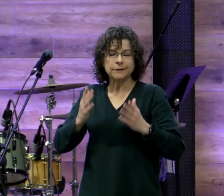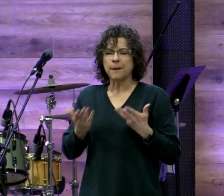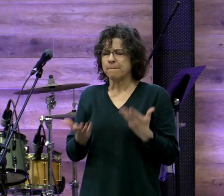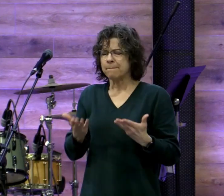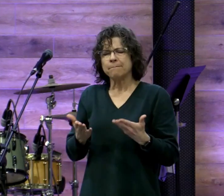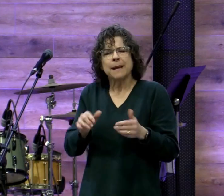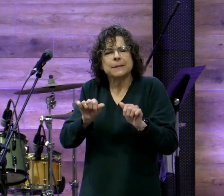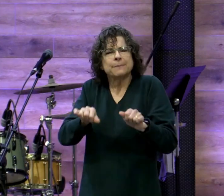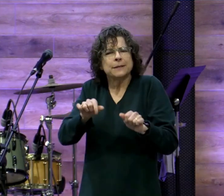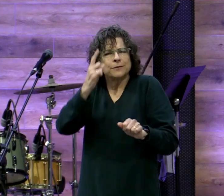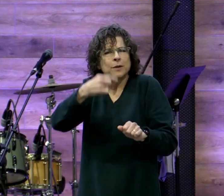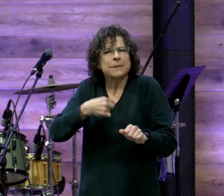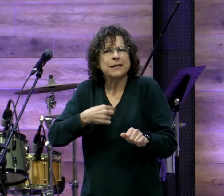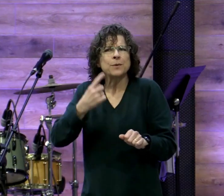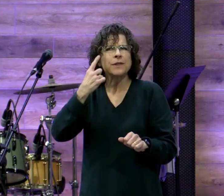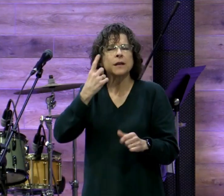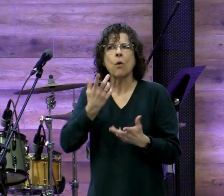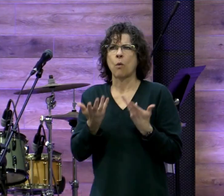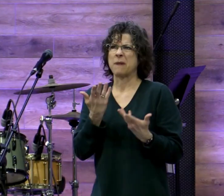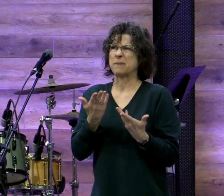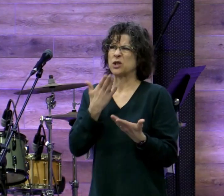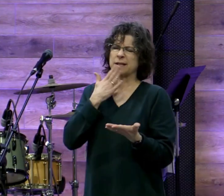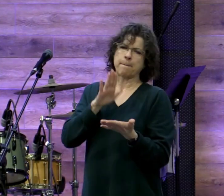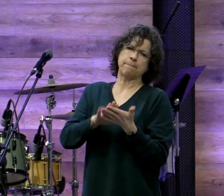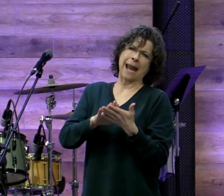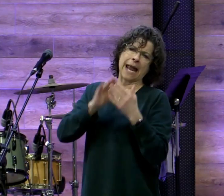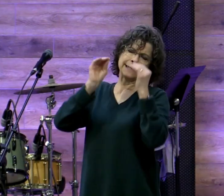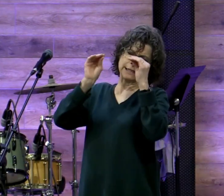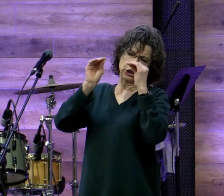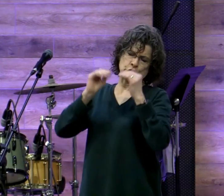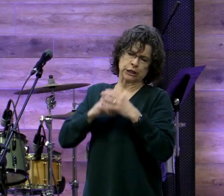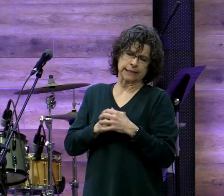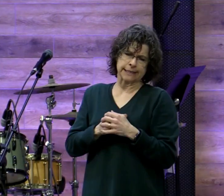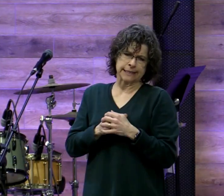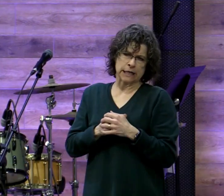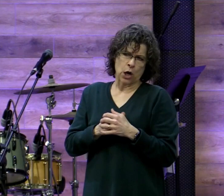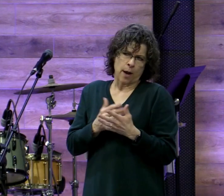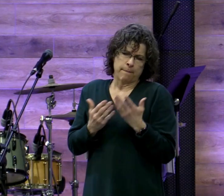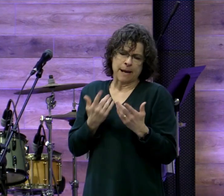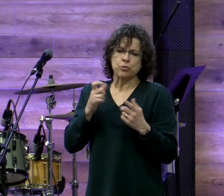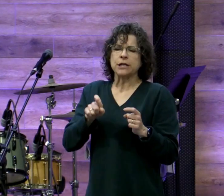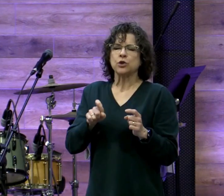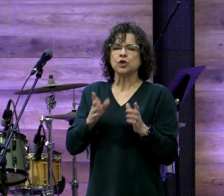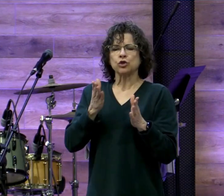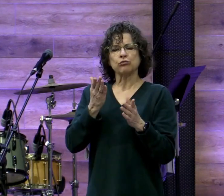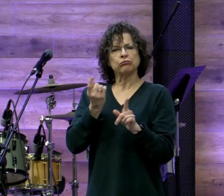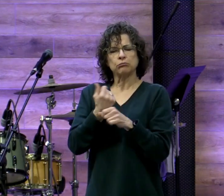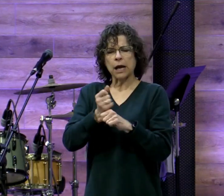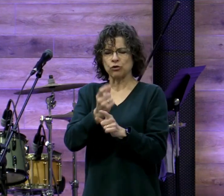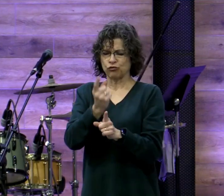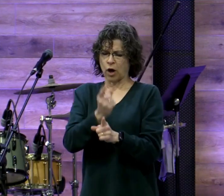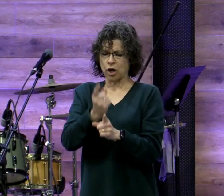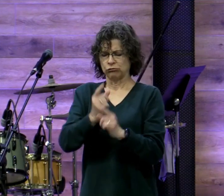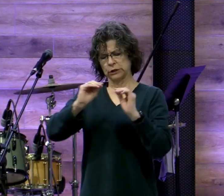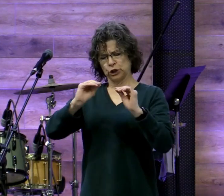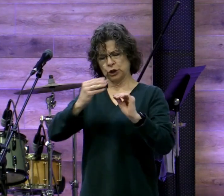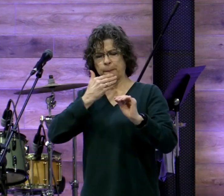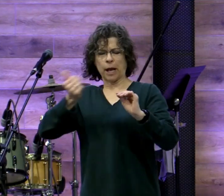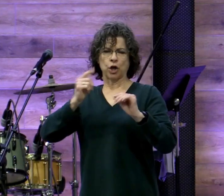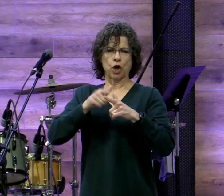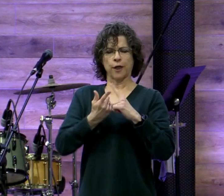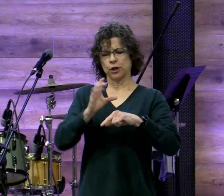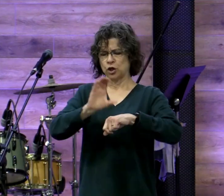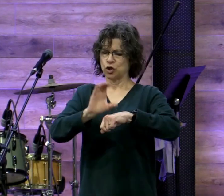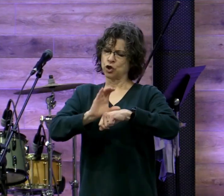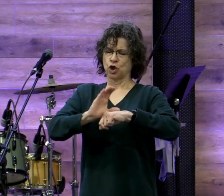exist in our world is because of bad teaching. We simply need to straighten the record and teach people more effectively, and then the church would